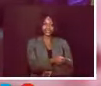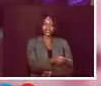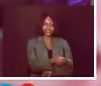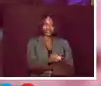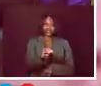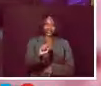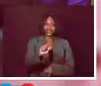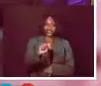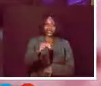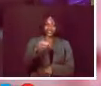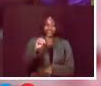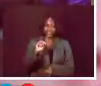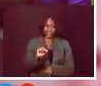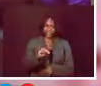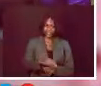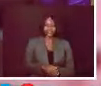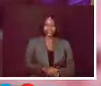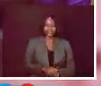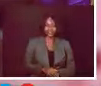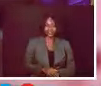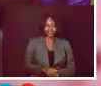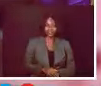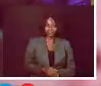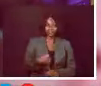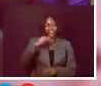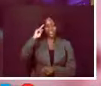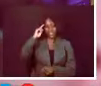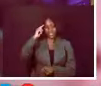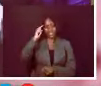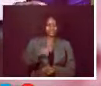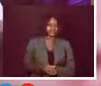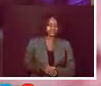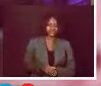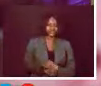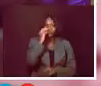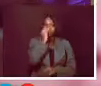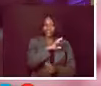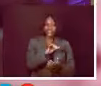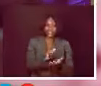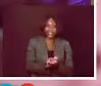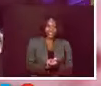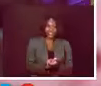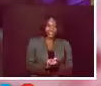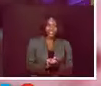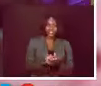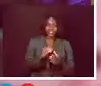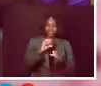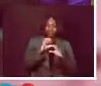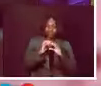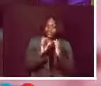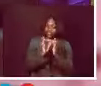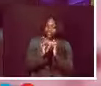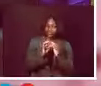Osahin, given the position of Osahin, I think that we will stand it down and engage in some more